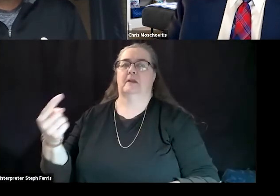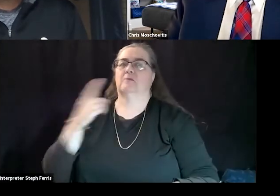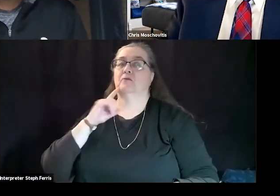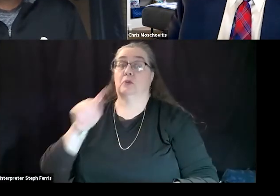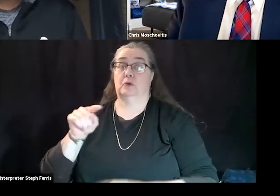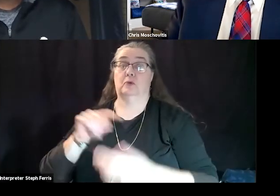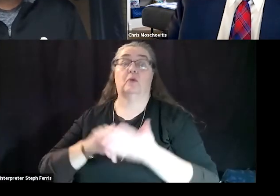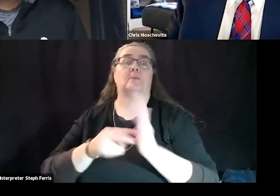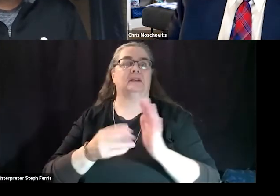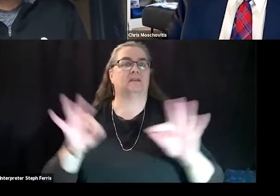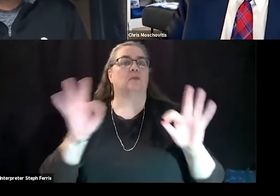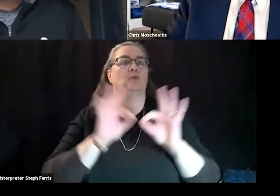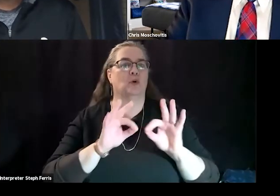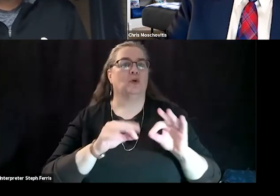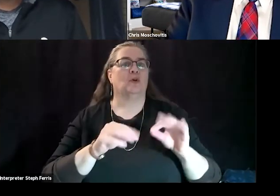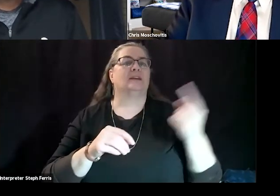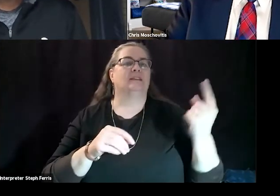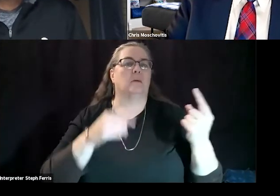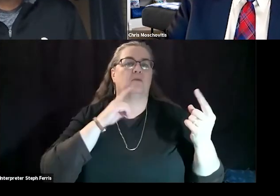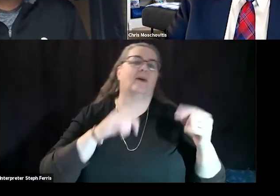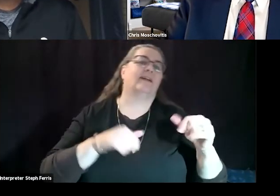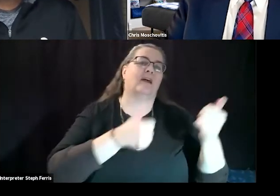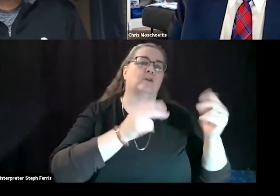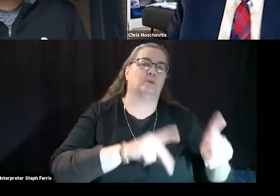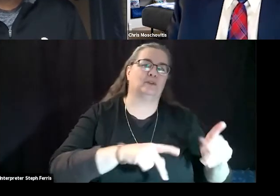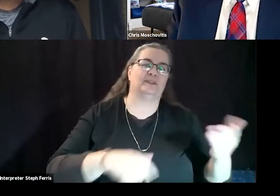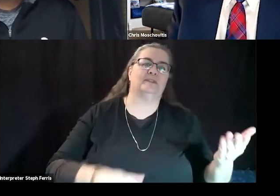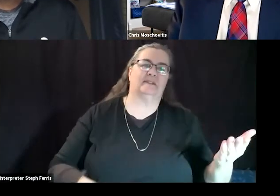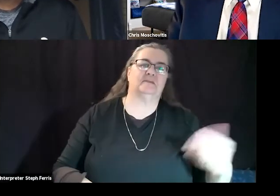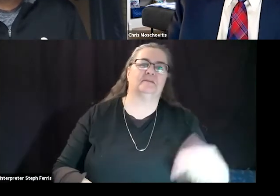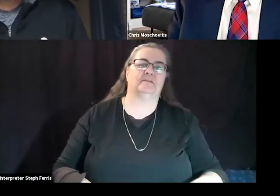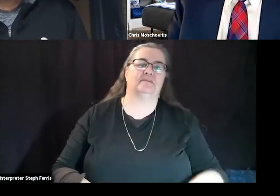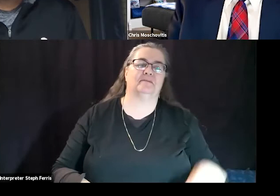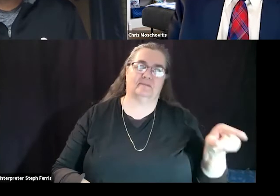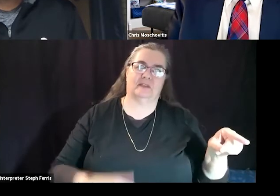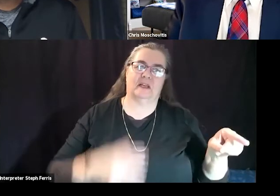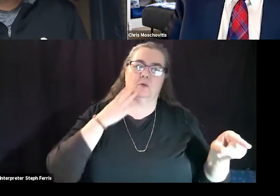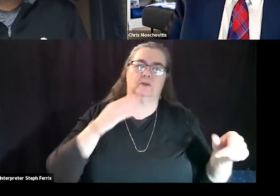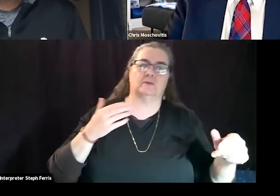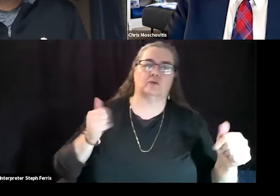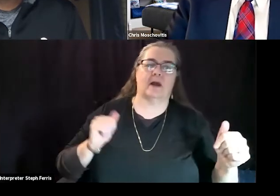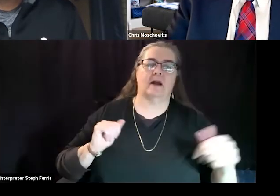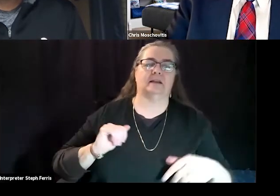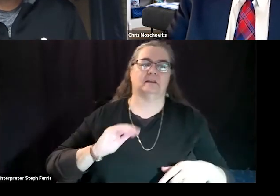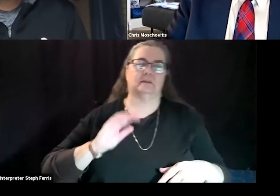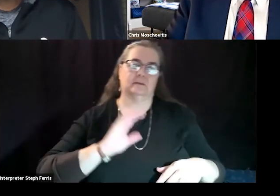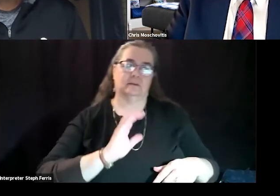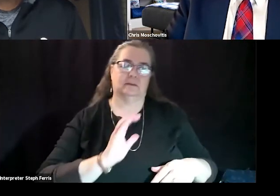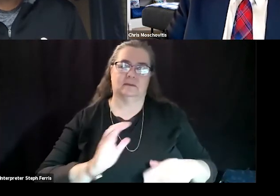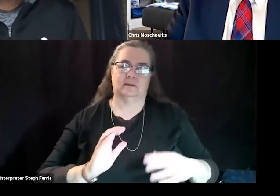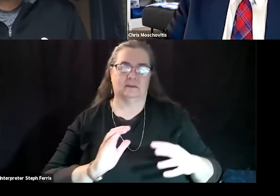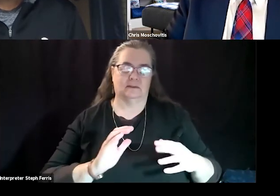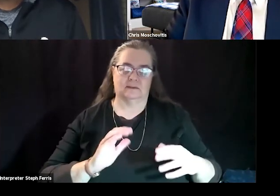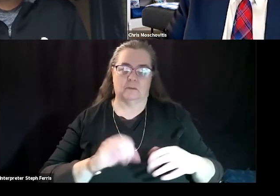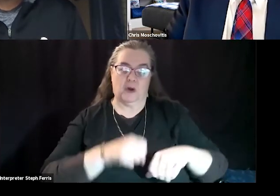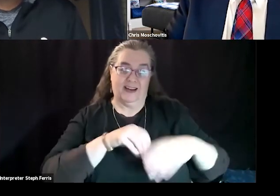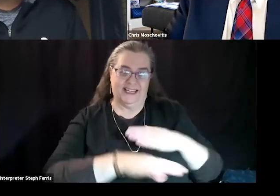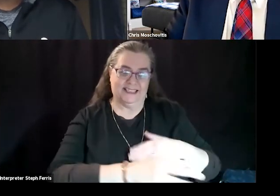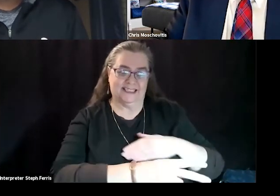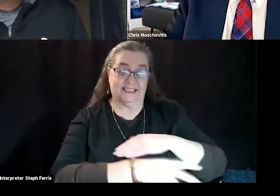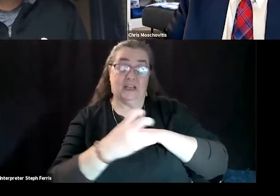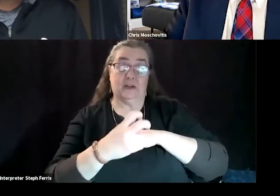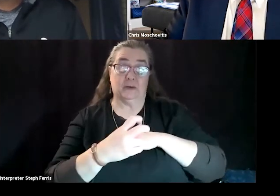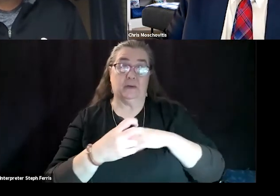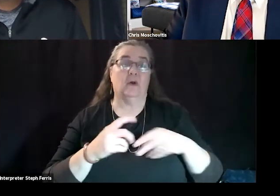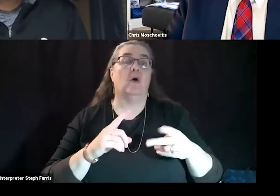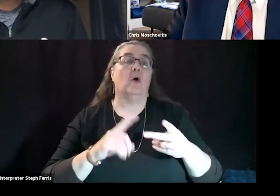else is going to try to either steal it or compromise it because it's there. So if